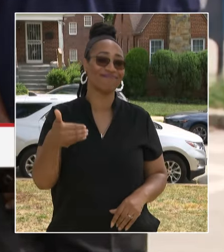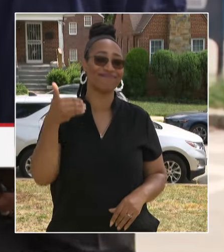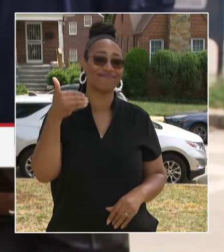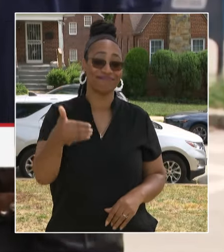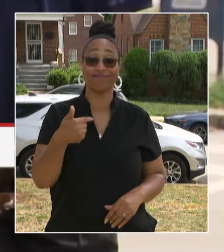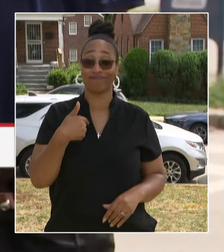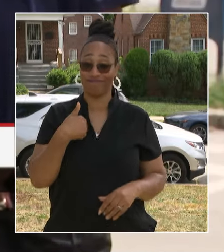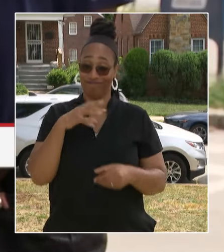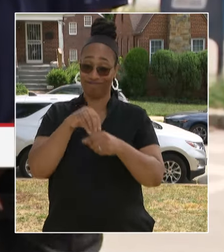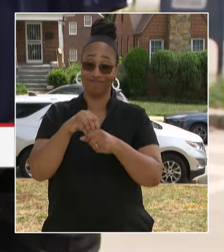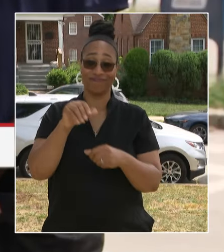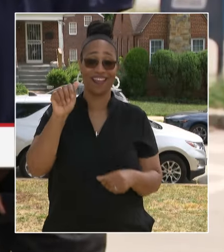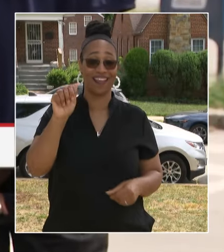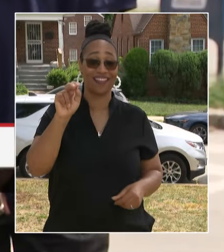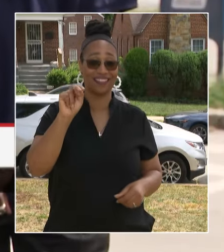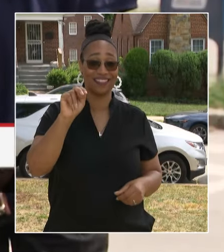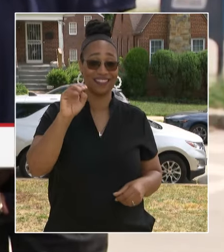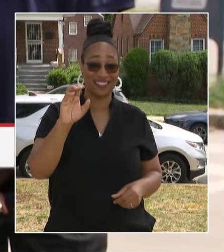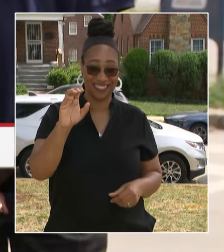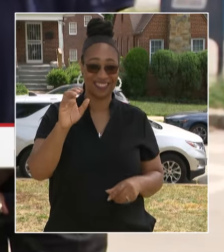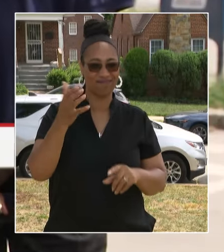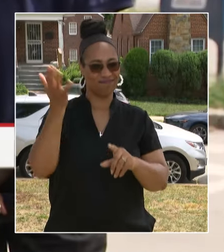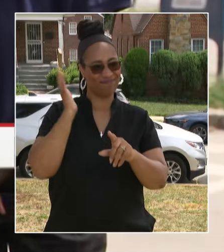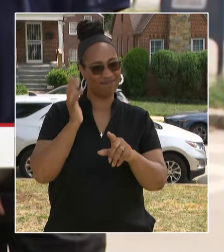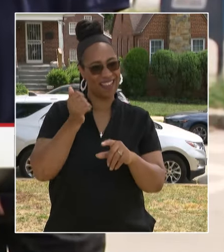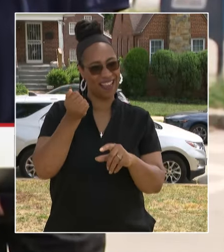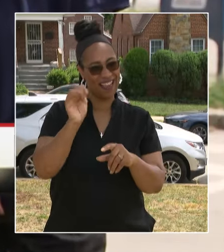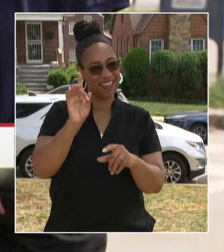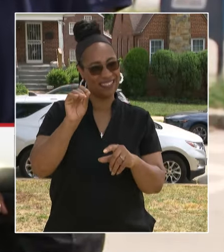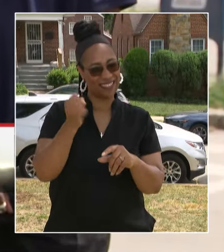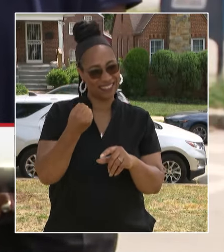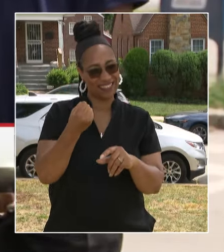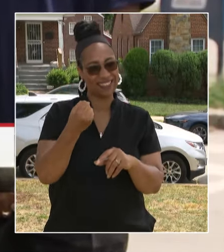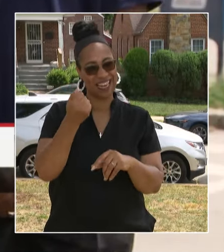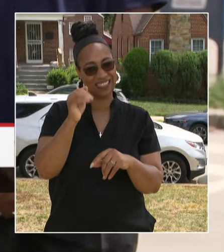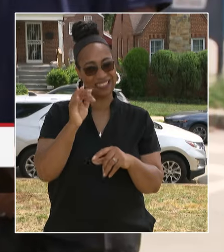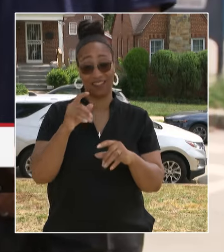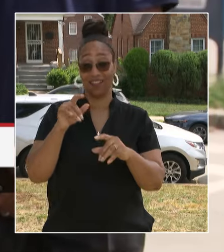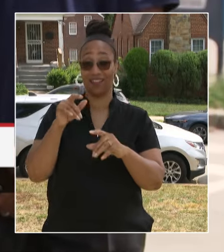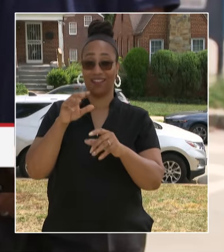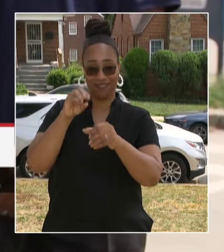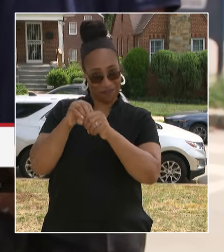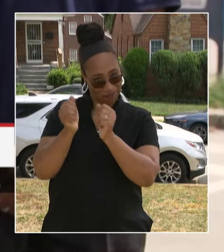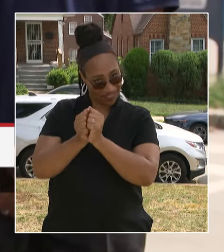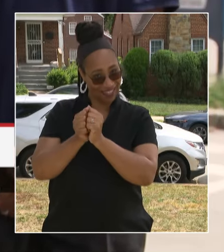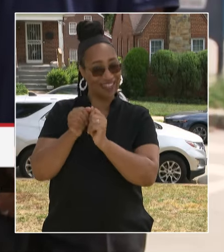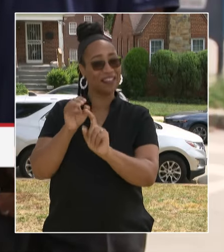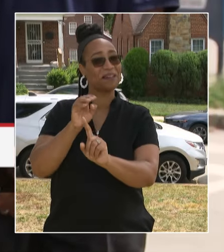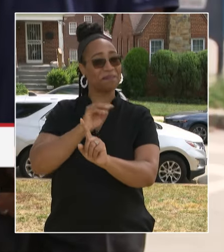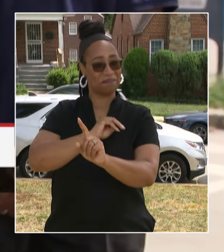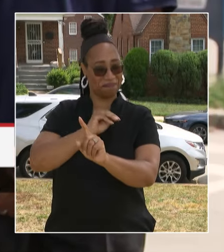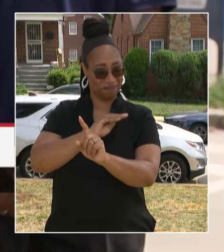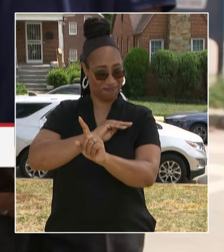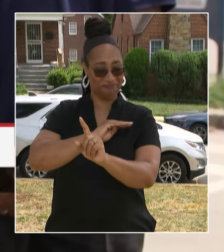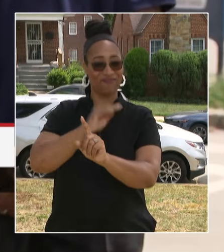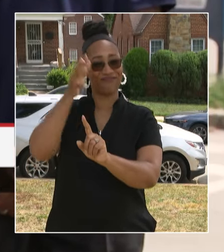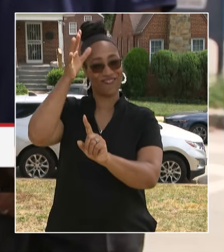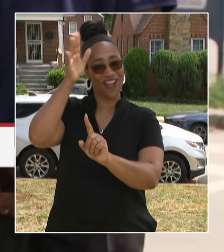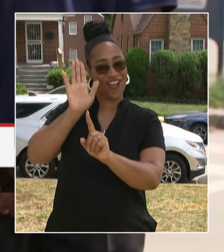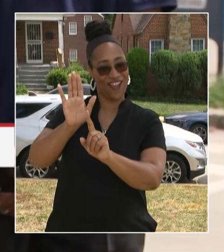early 80s. Okay, time passes, people grow up. Our current mayor, she becomes an